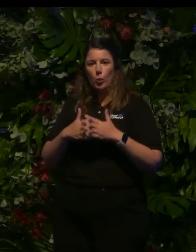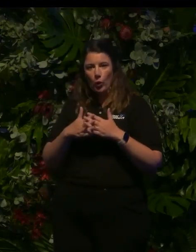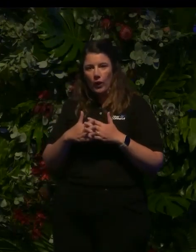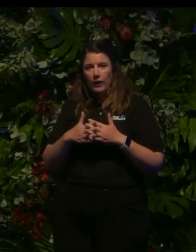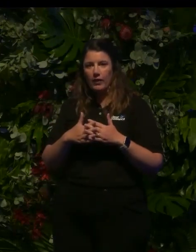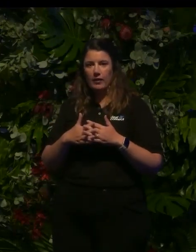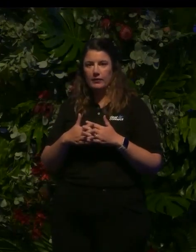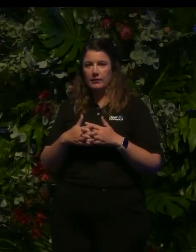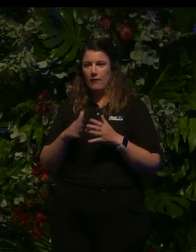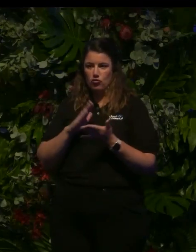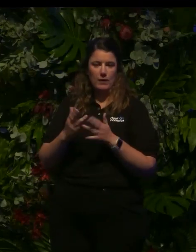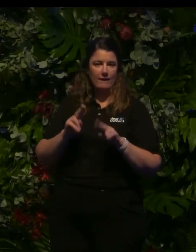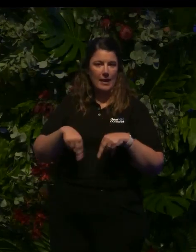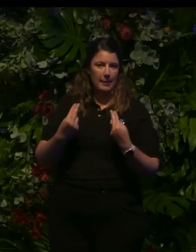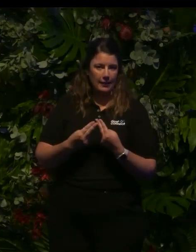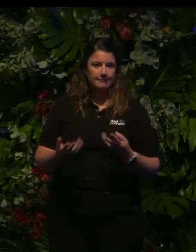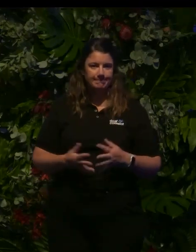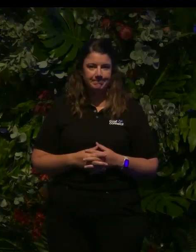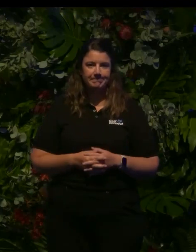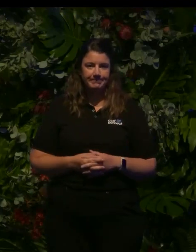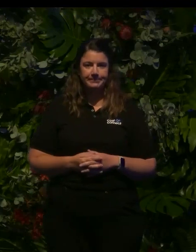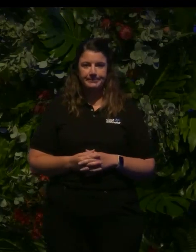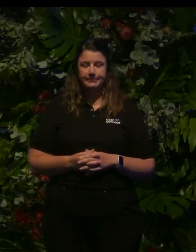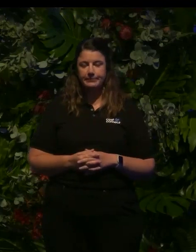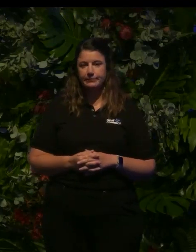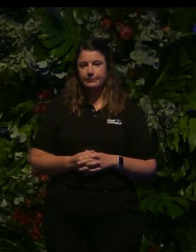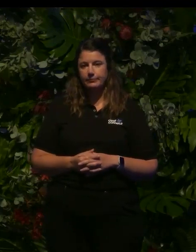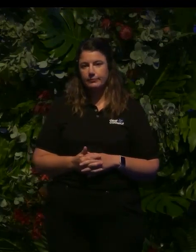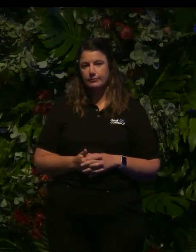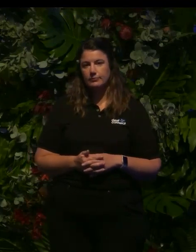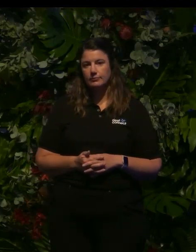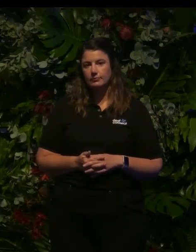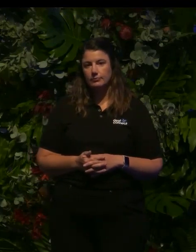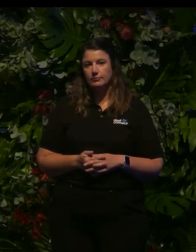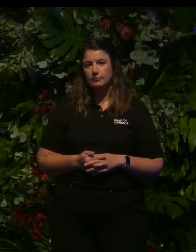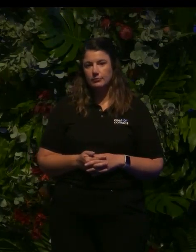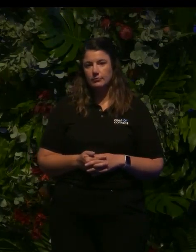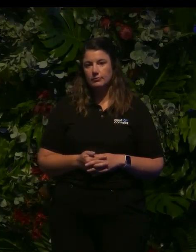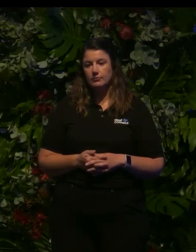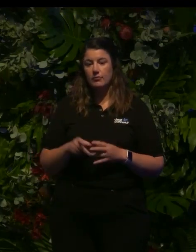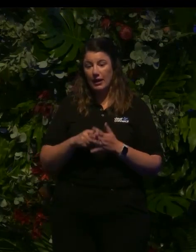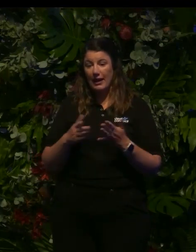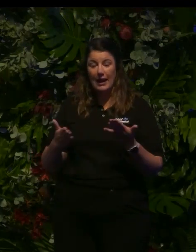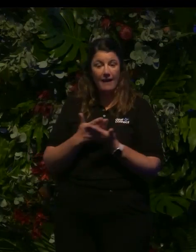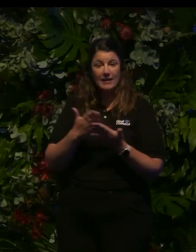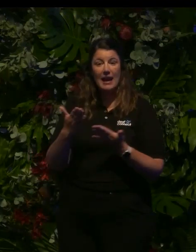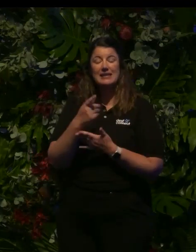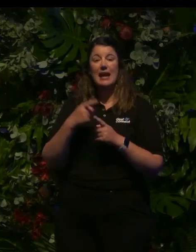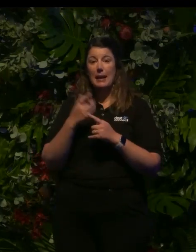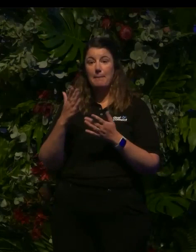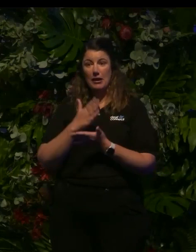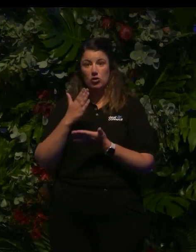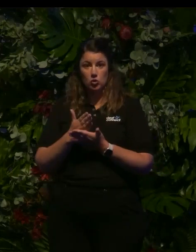on a real family. So it's always like navigating and making sure that there are